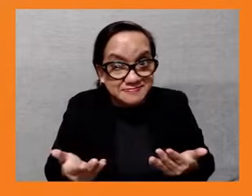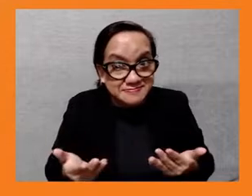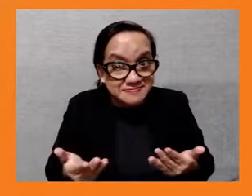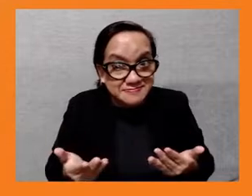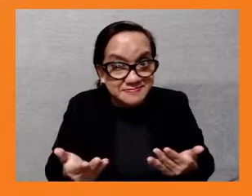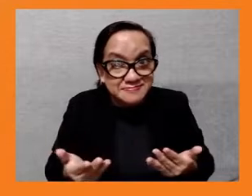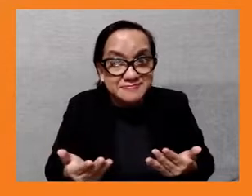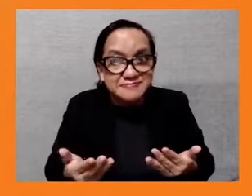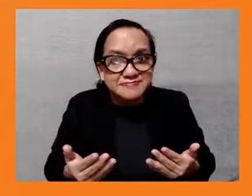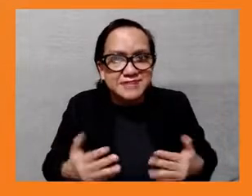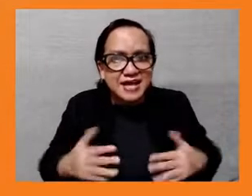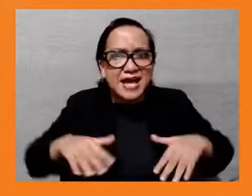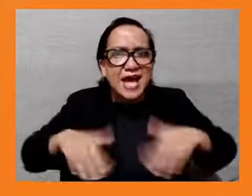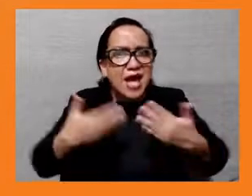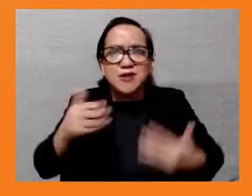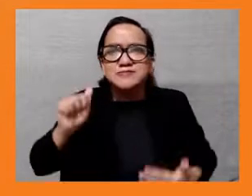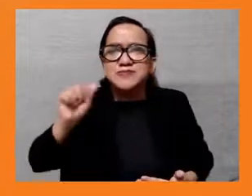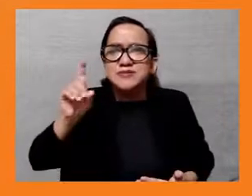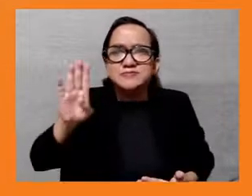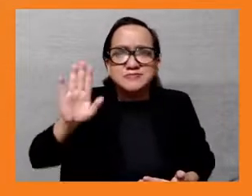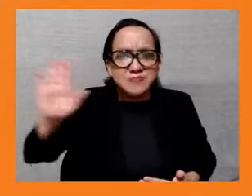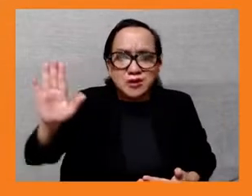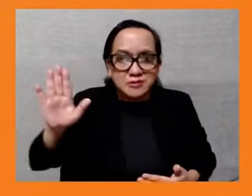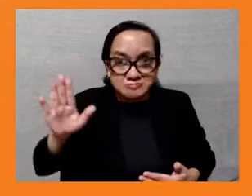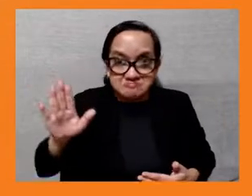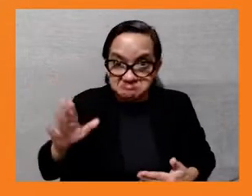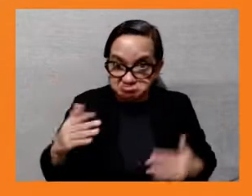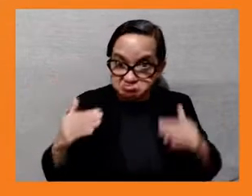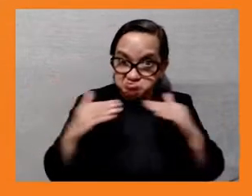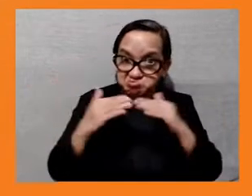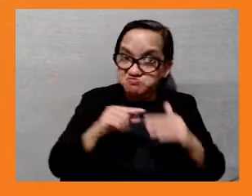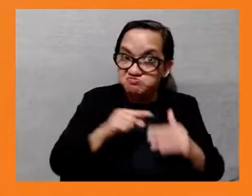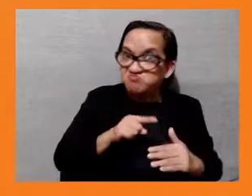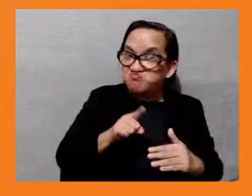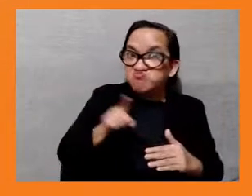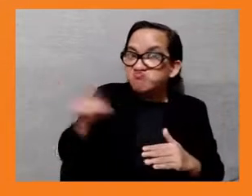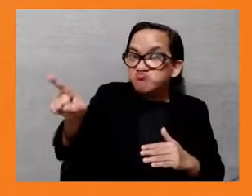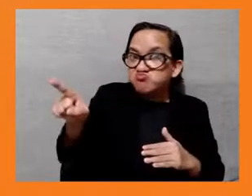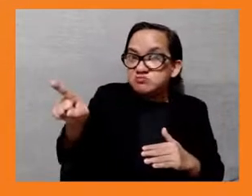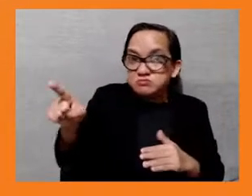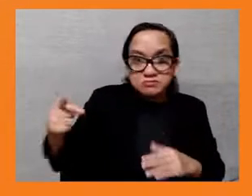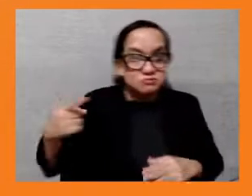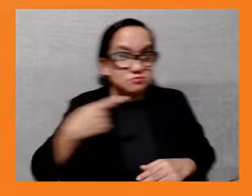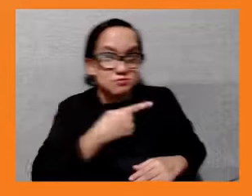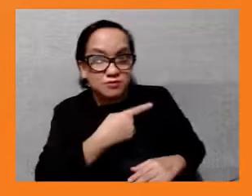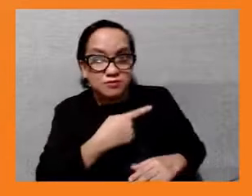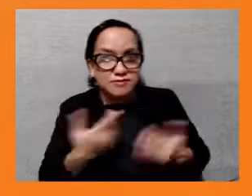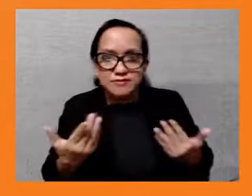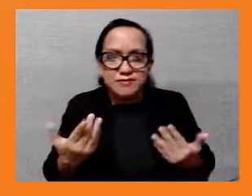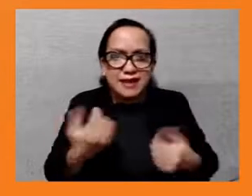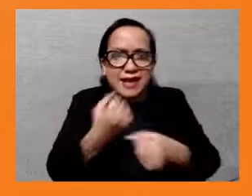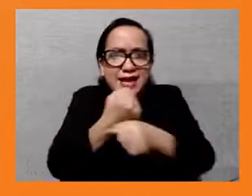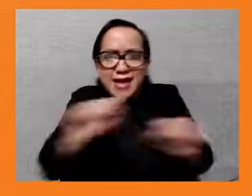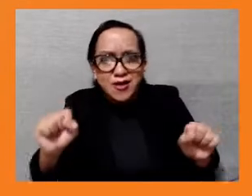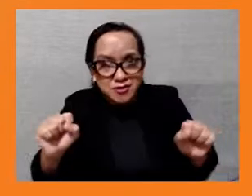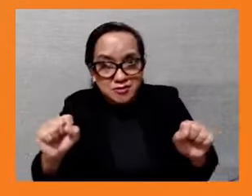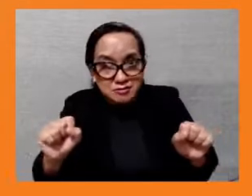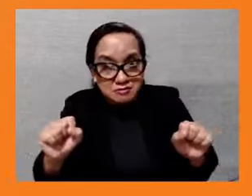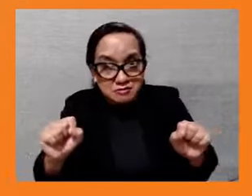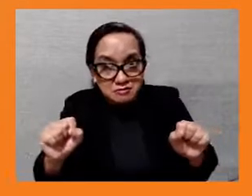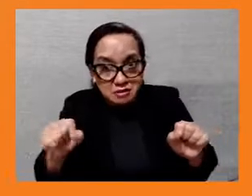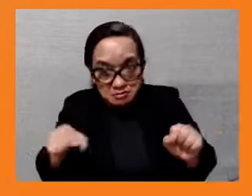think when you respond back, you can add in your point, if that's all right, Bruce? Yeah, absolutely. All right. Great. So I'll